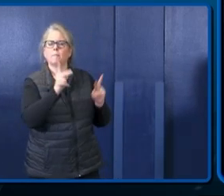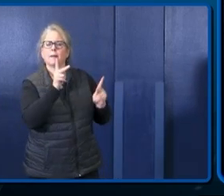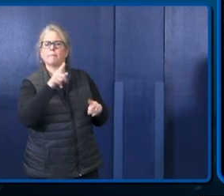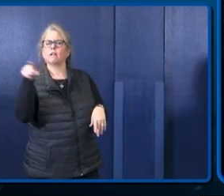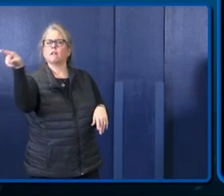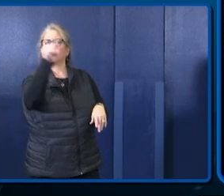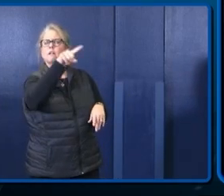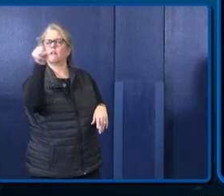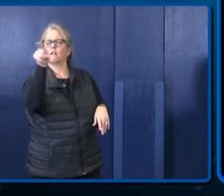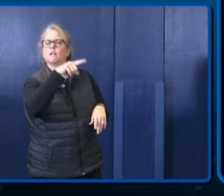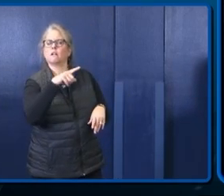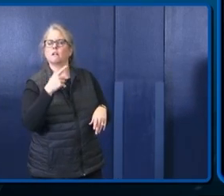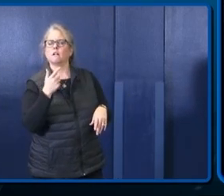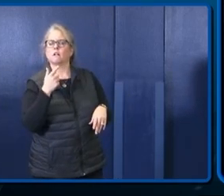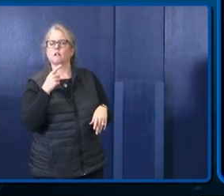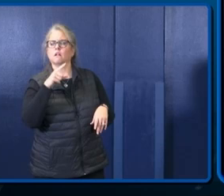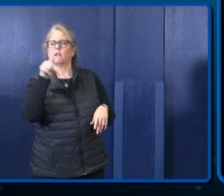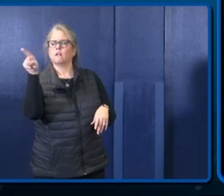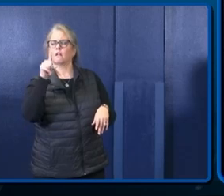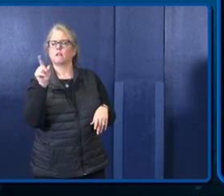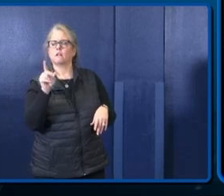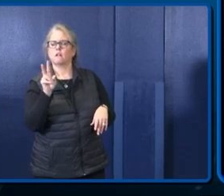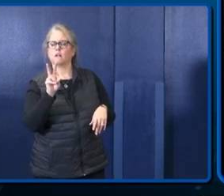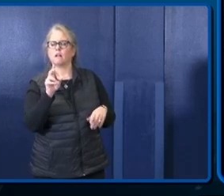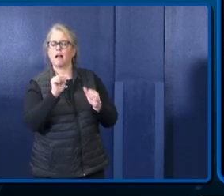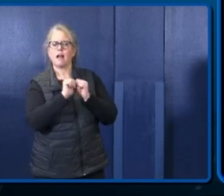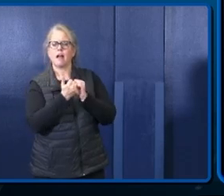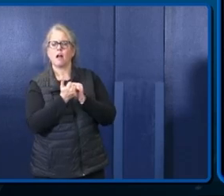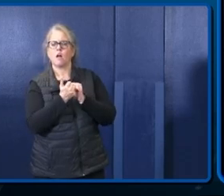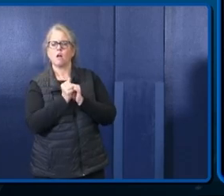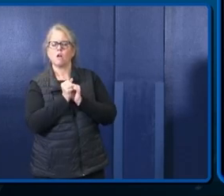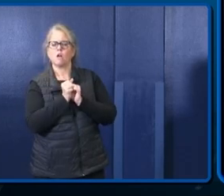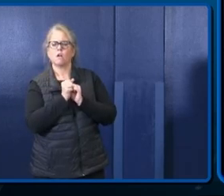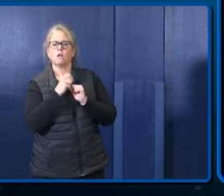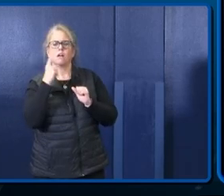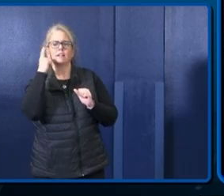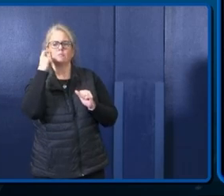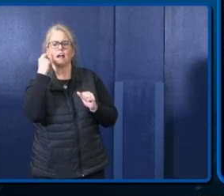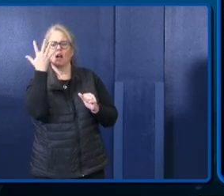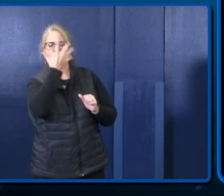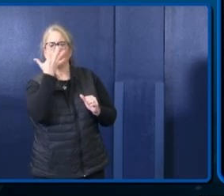they were in the courtroom today from the last time they